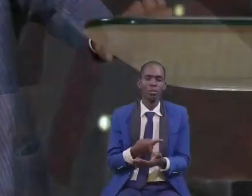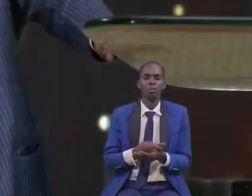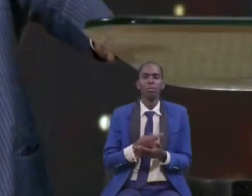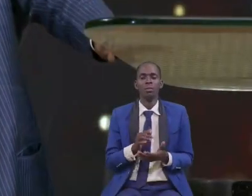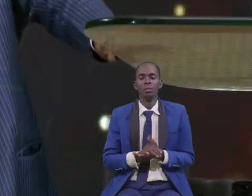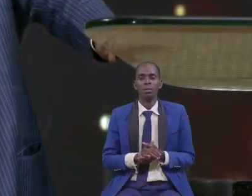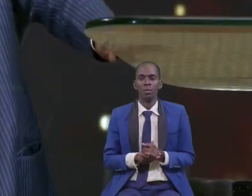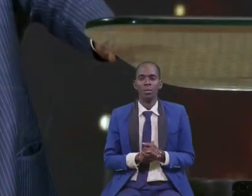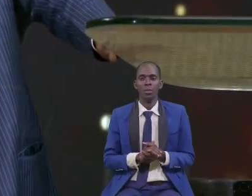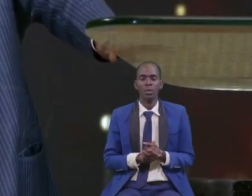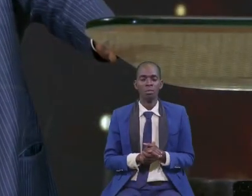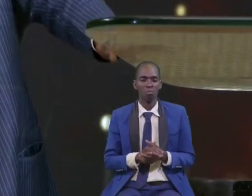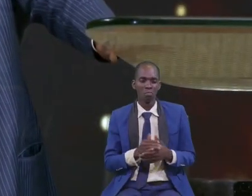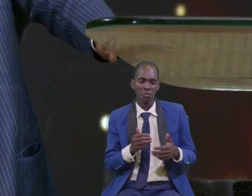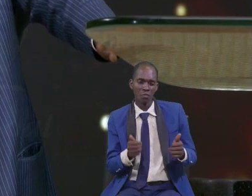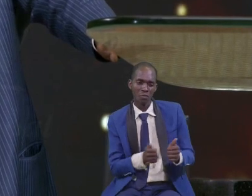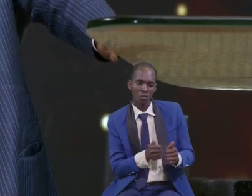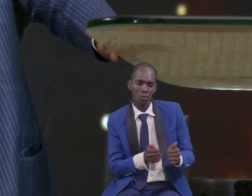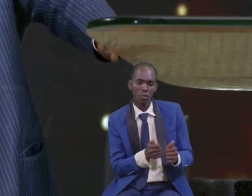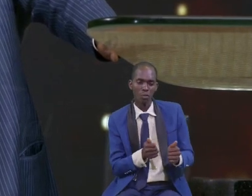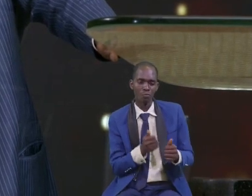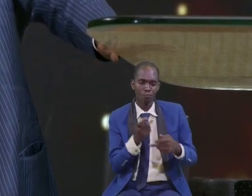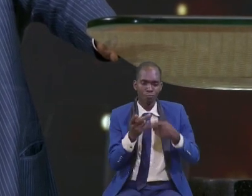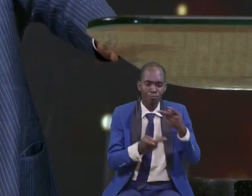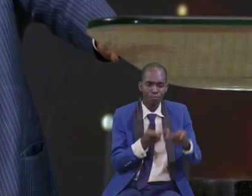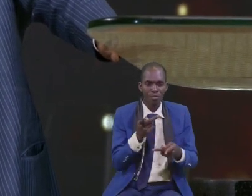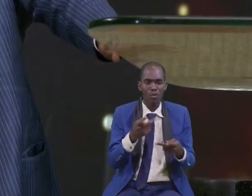Following up on the converts.